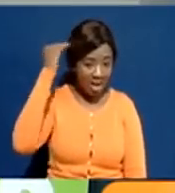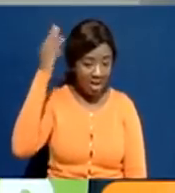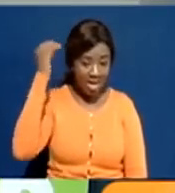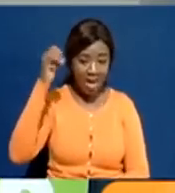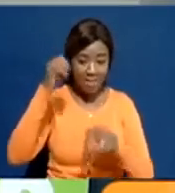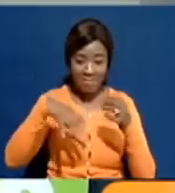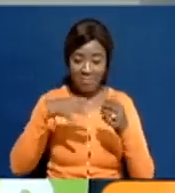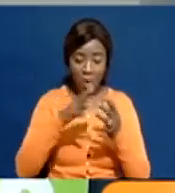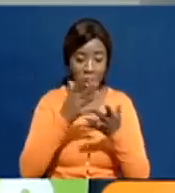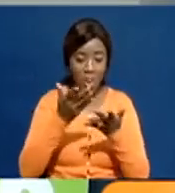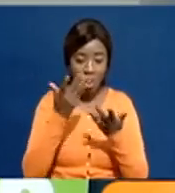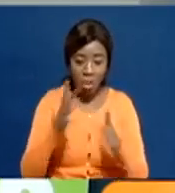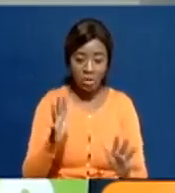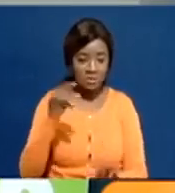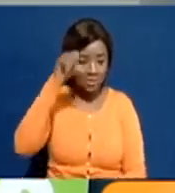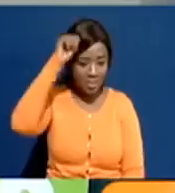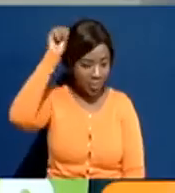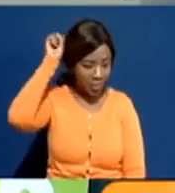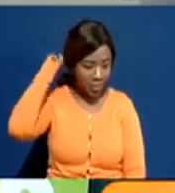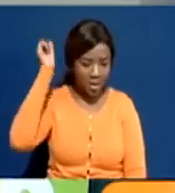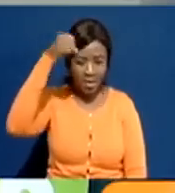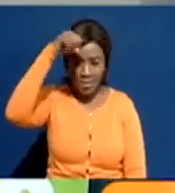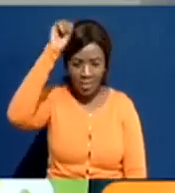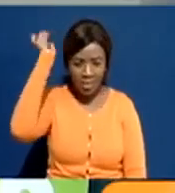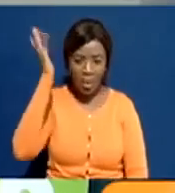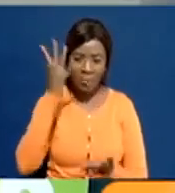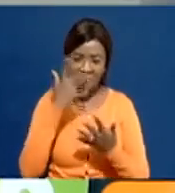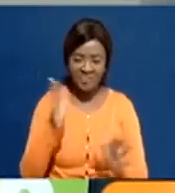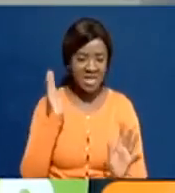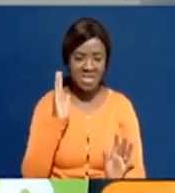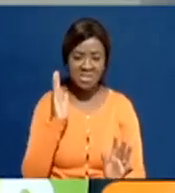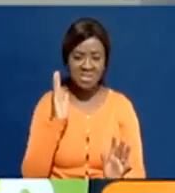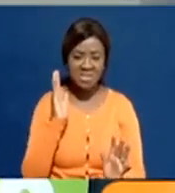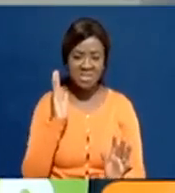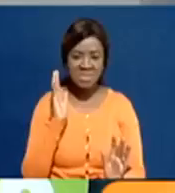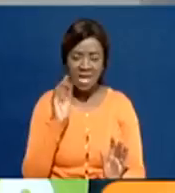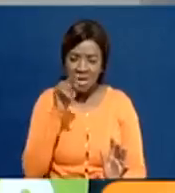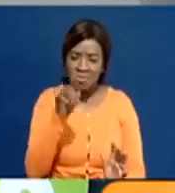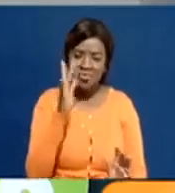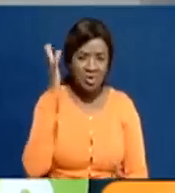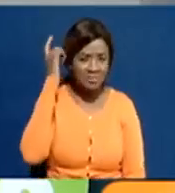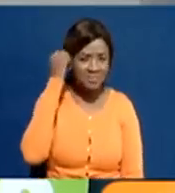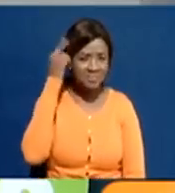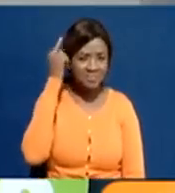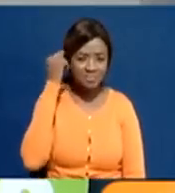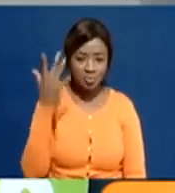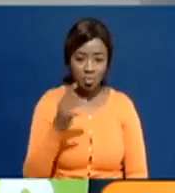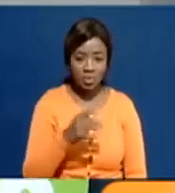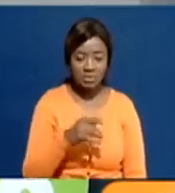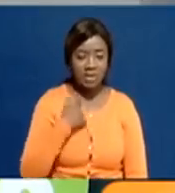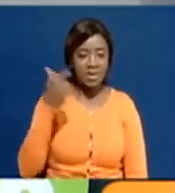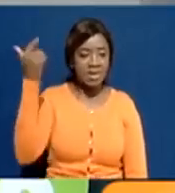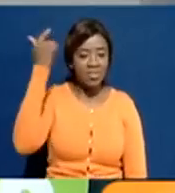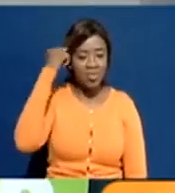through a treatment like that. Yeah. But what were some of the things going through your mind? I know you said the first thing was your daughters, yes.